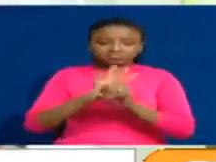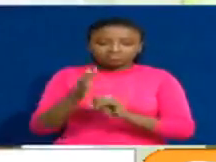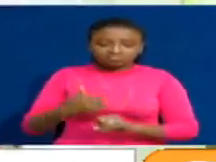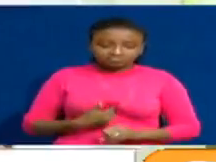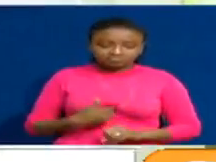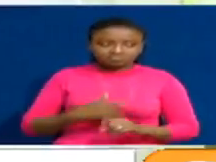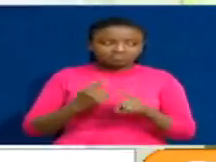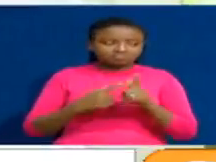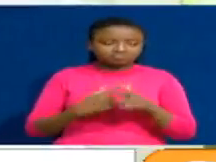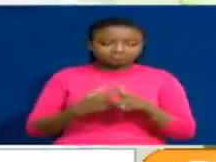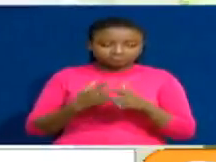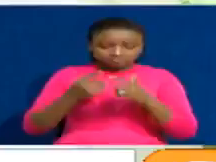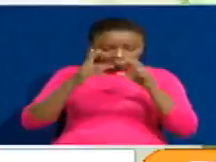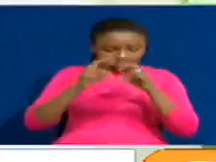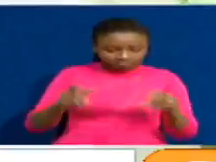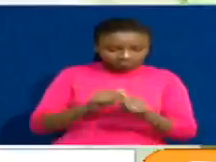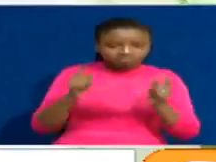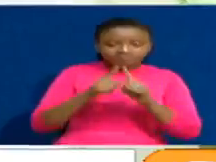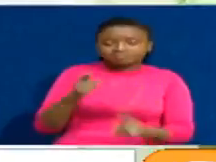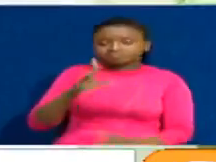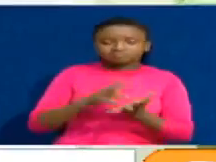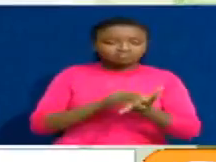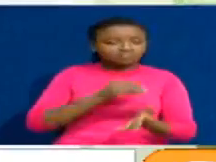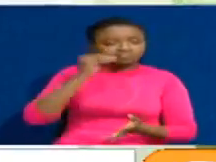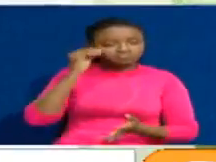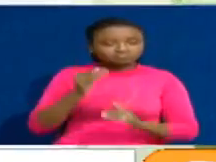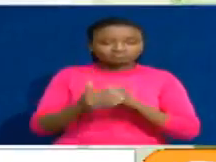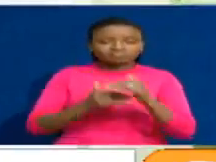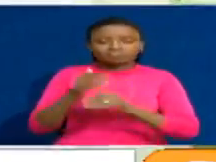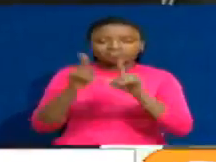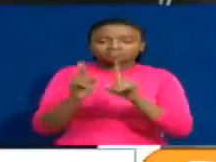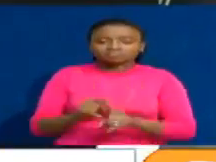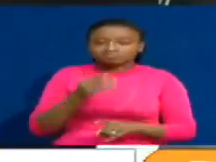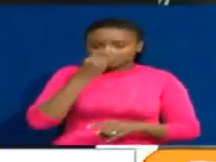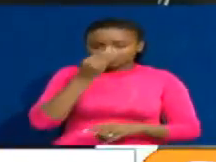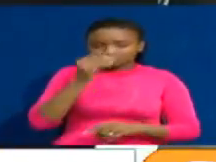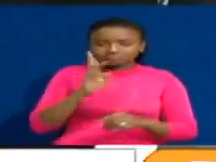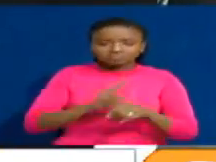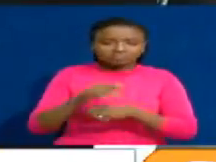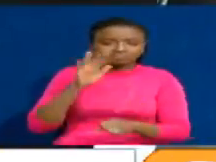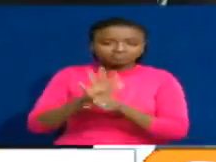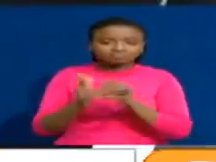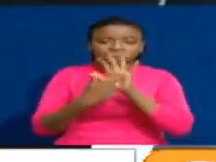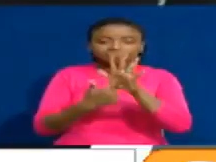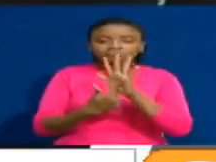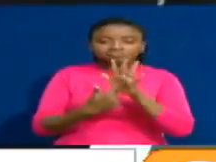sequenced. However, this is a very expensive and time-consuming process. An item